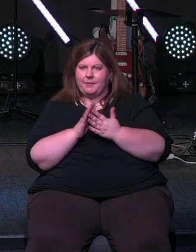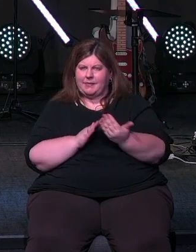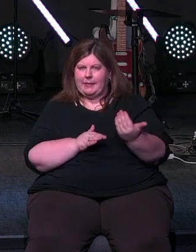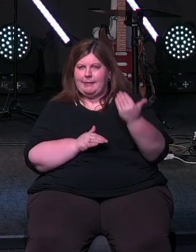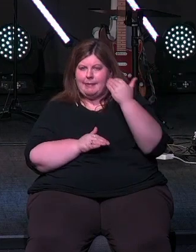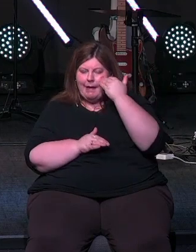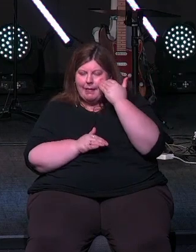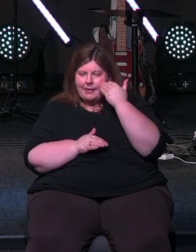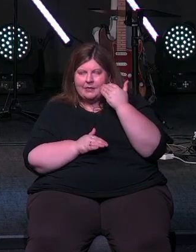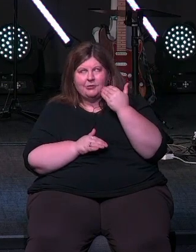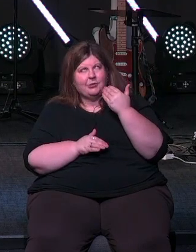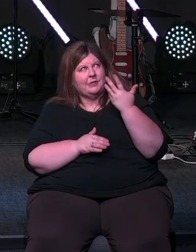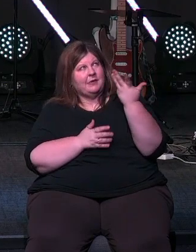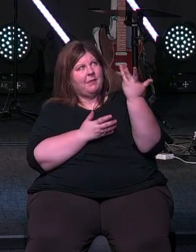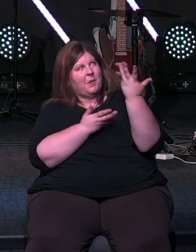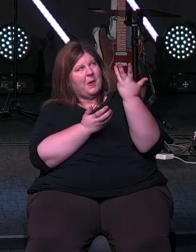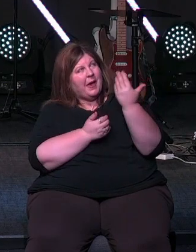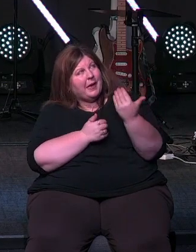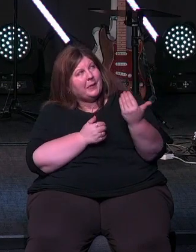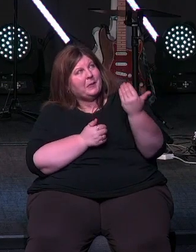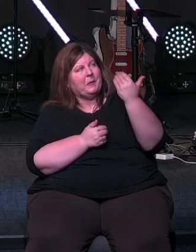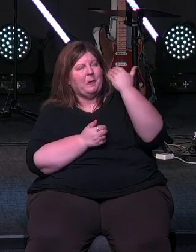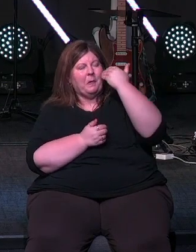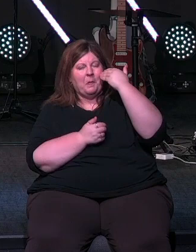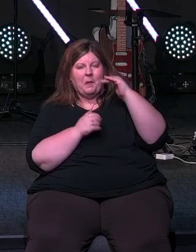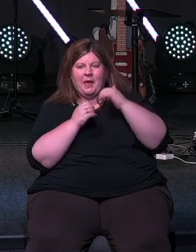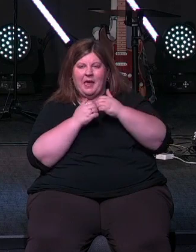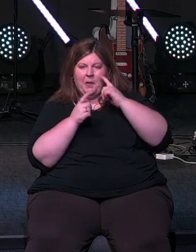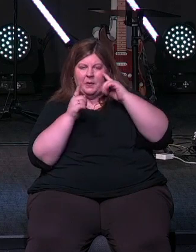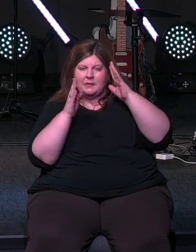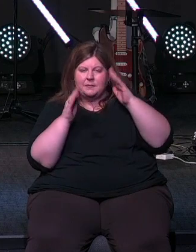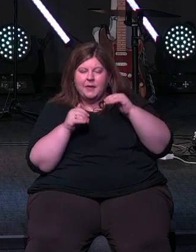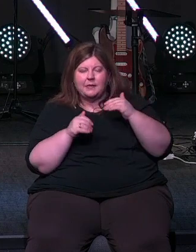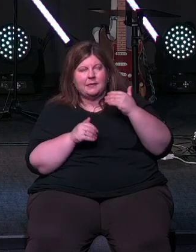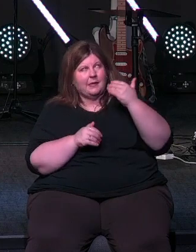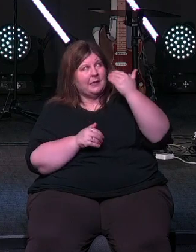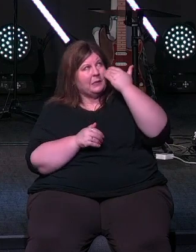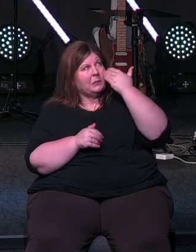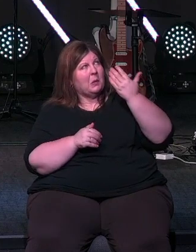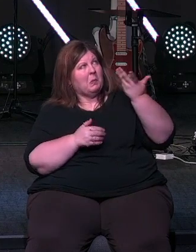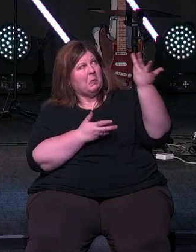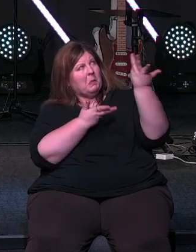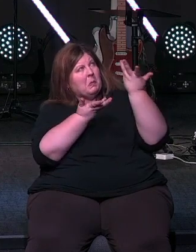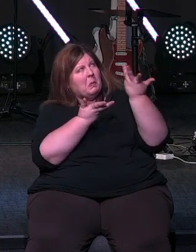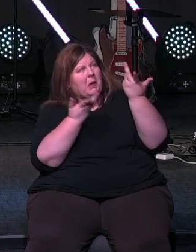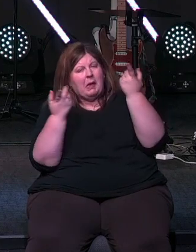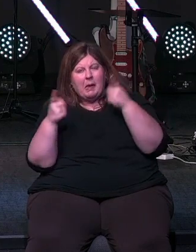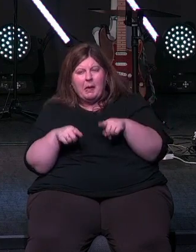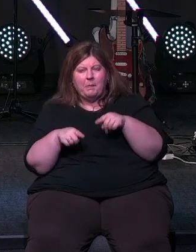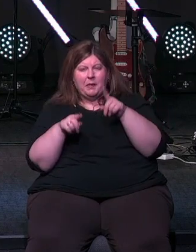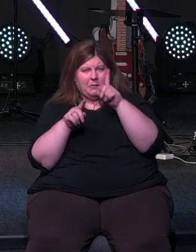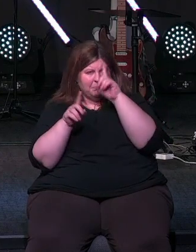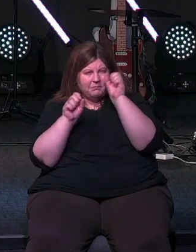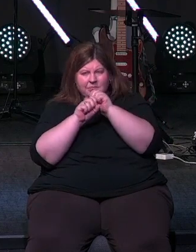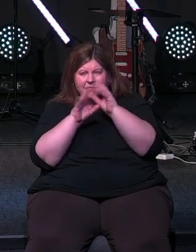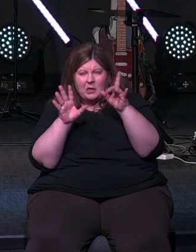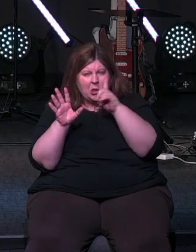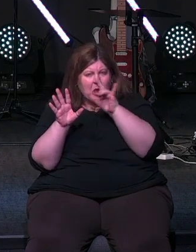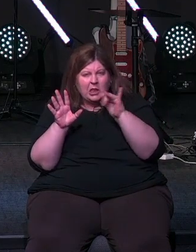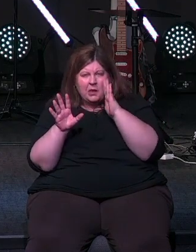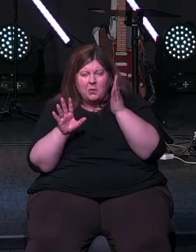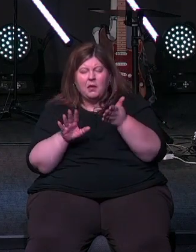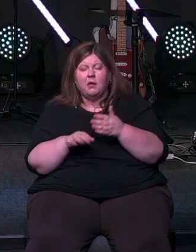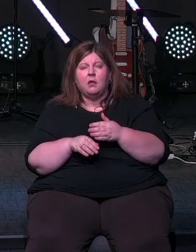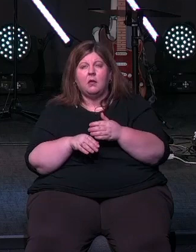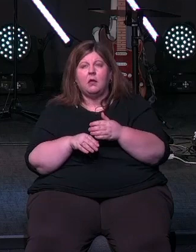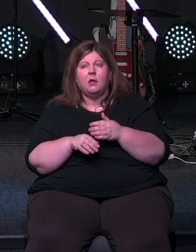you. I know what to expect from you. I know what to expect from our time together. Be still and know that I am God. But then this